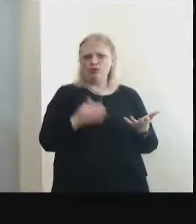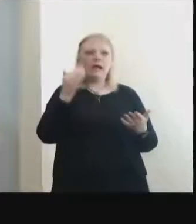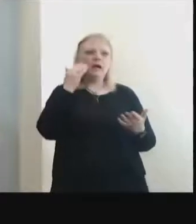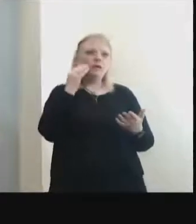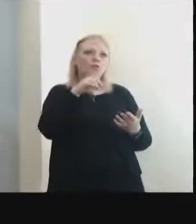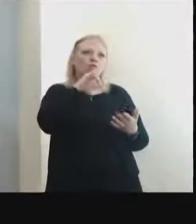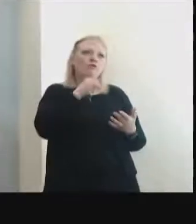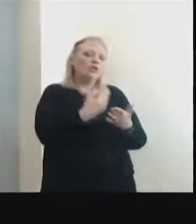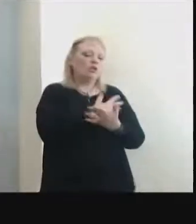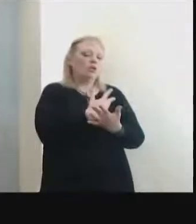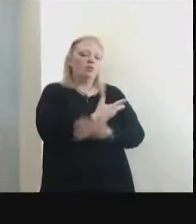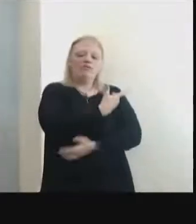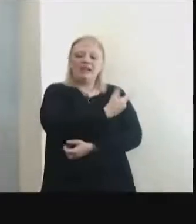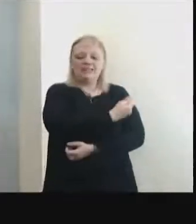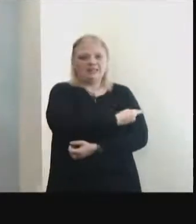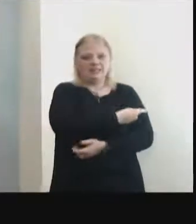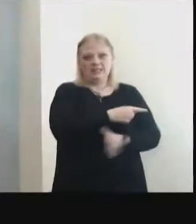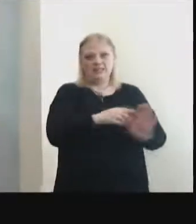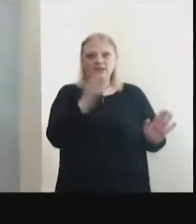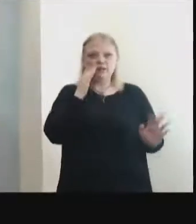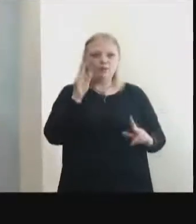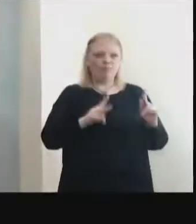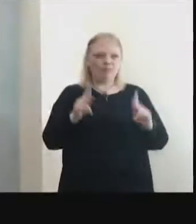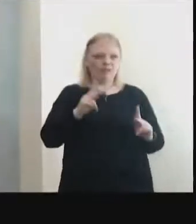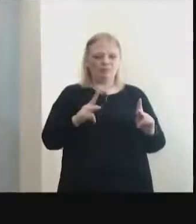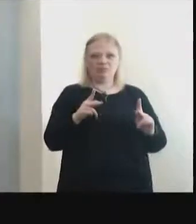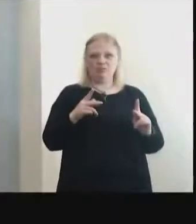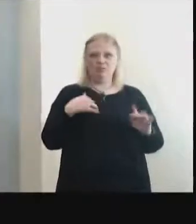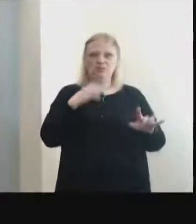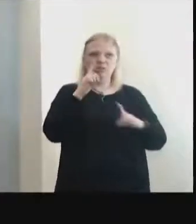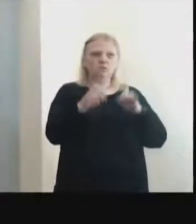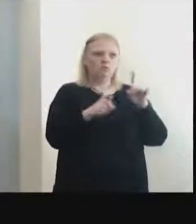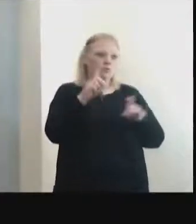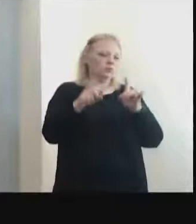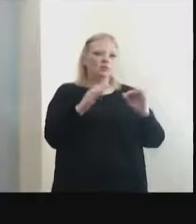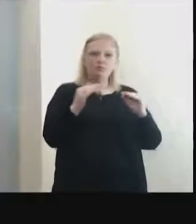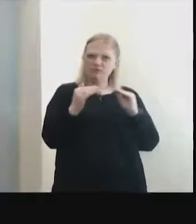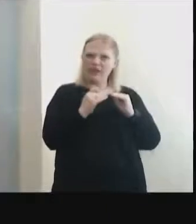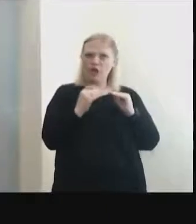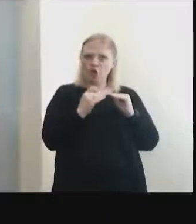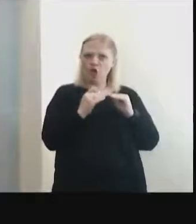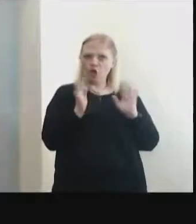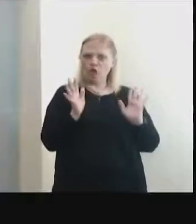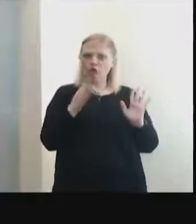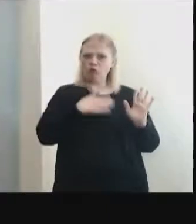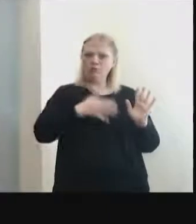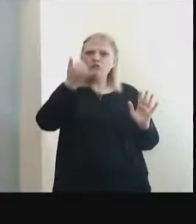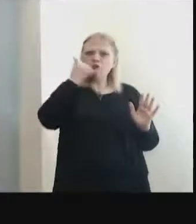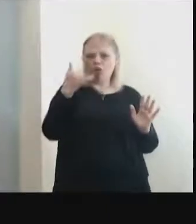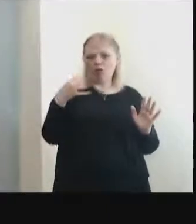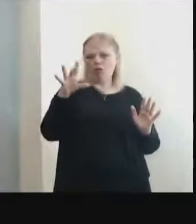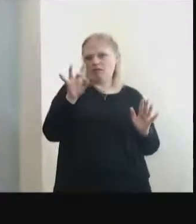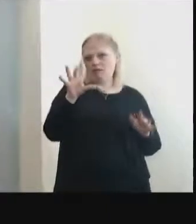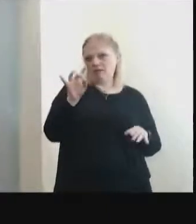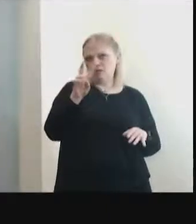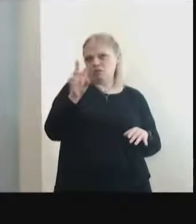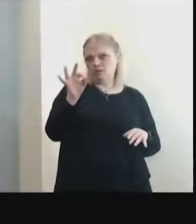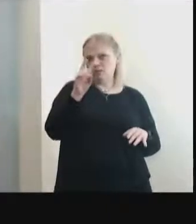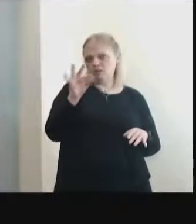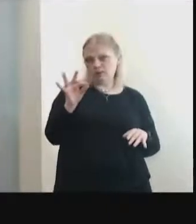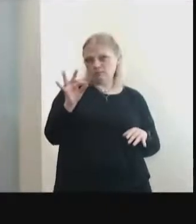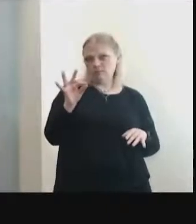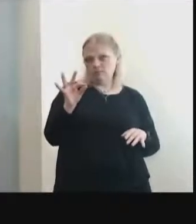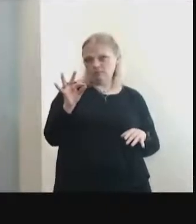are really new vaccines, and I know people have a lot of questions, and that is fair. Just please, or call us at